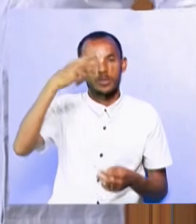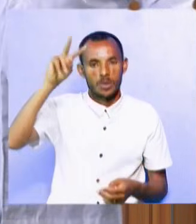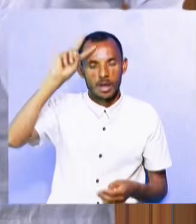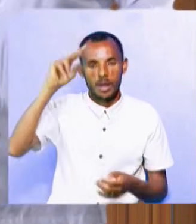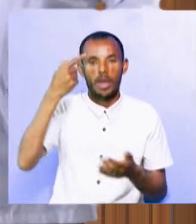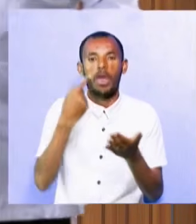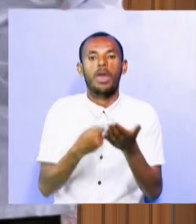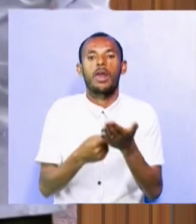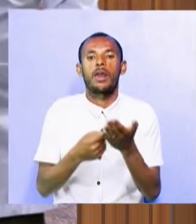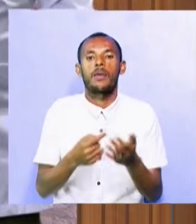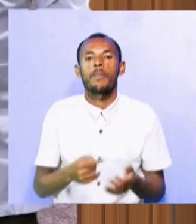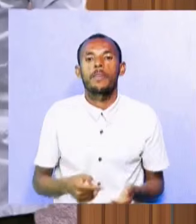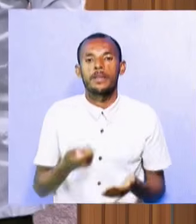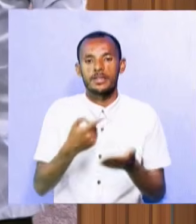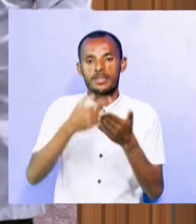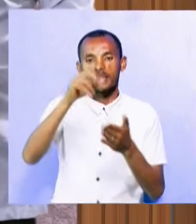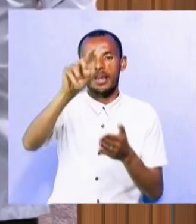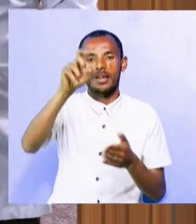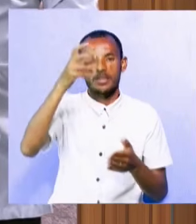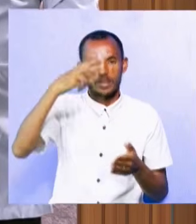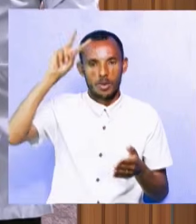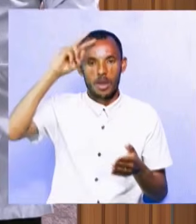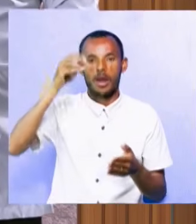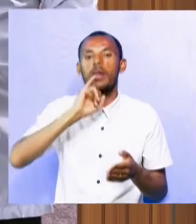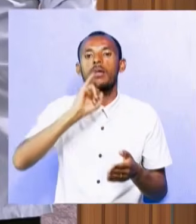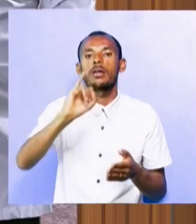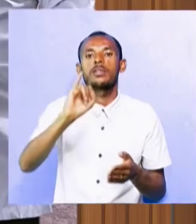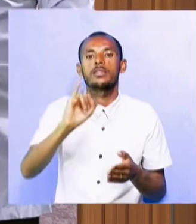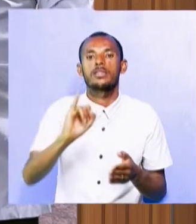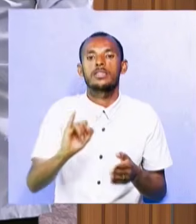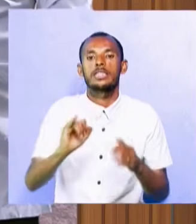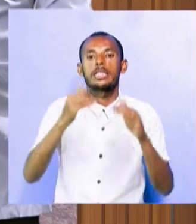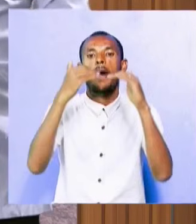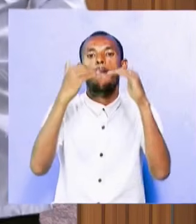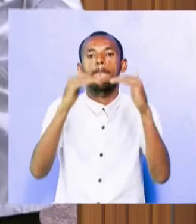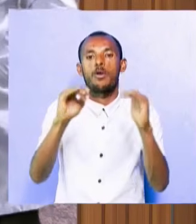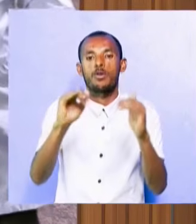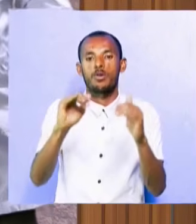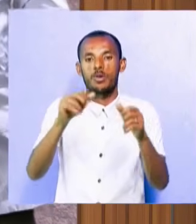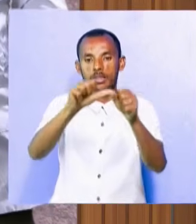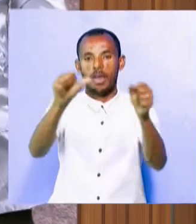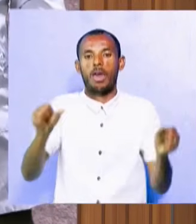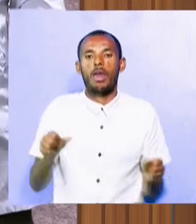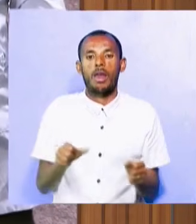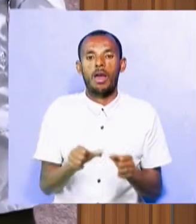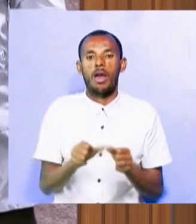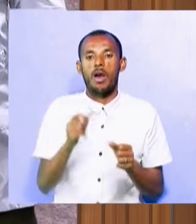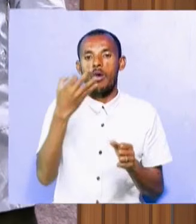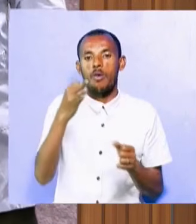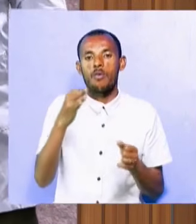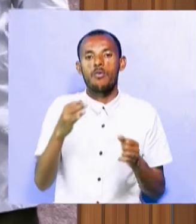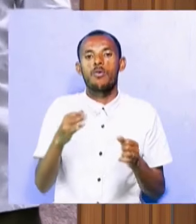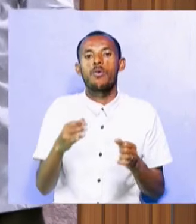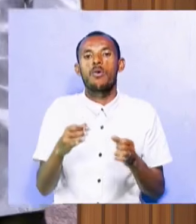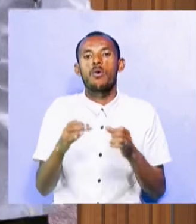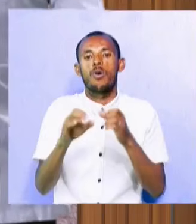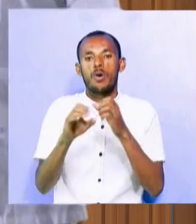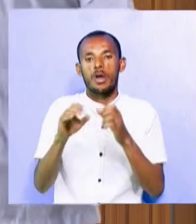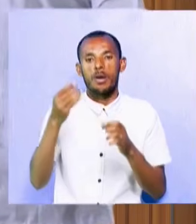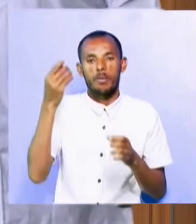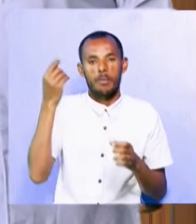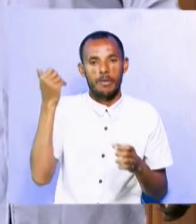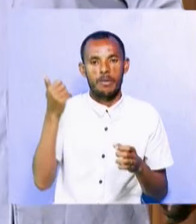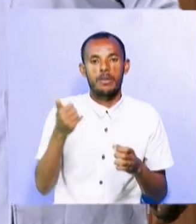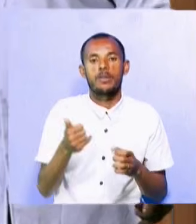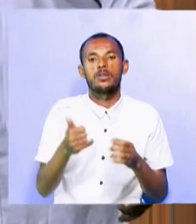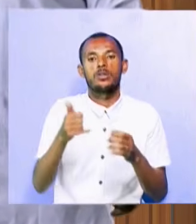Here, this x squared is the amount or the area of the old square.